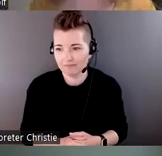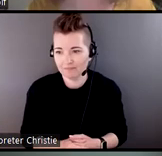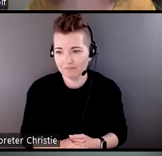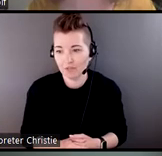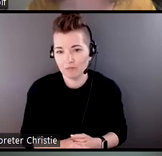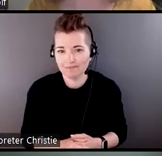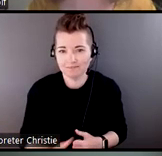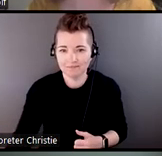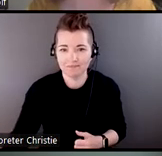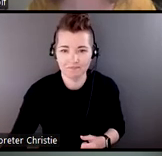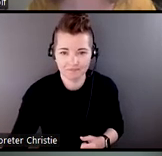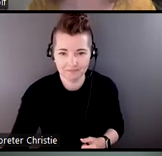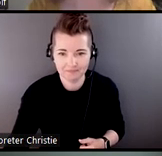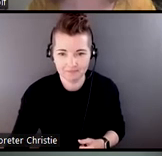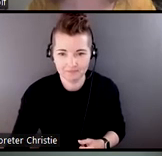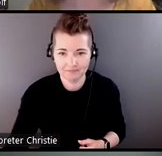Thank you.